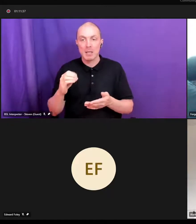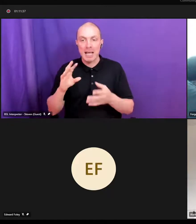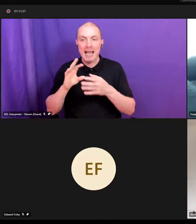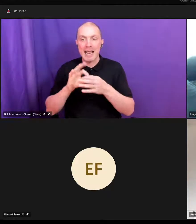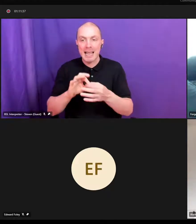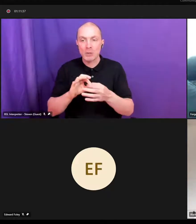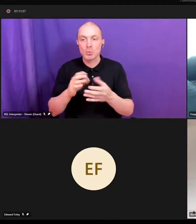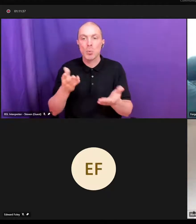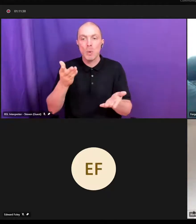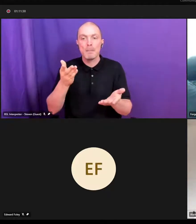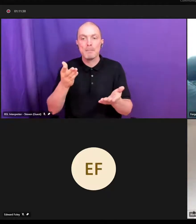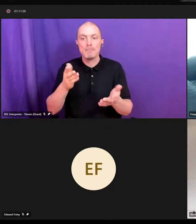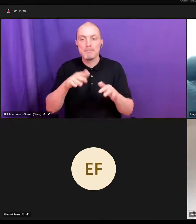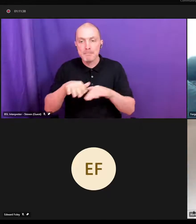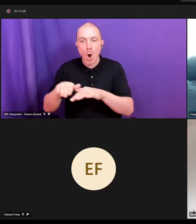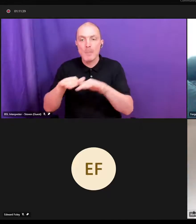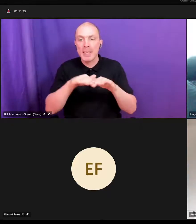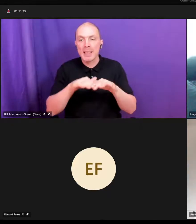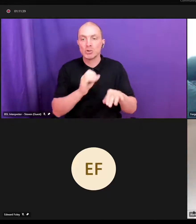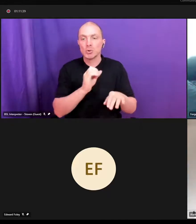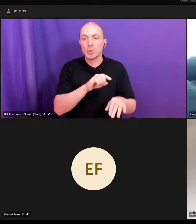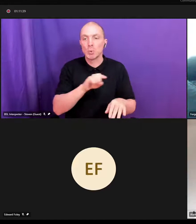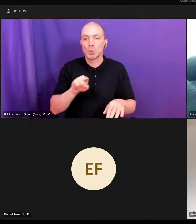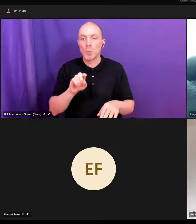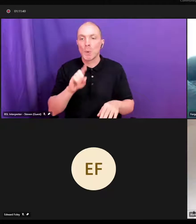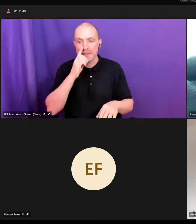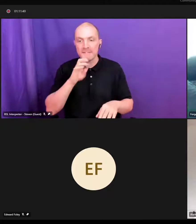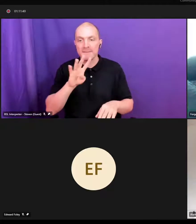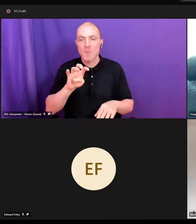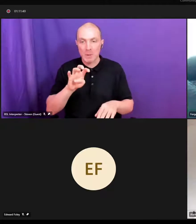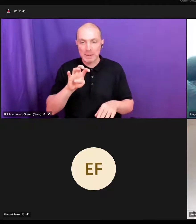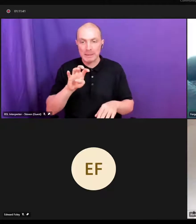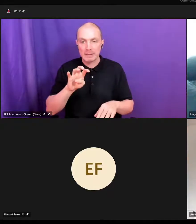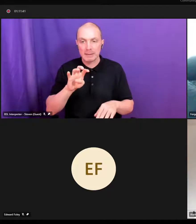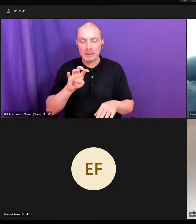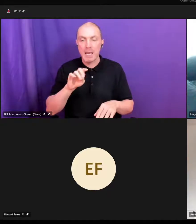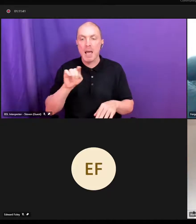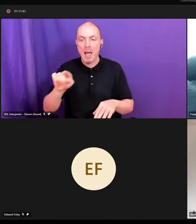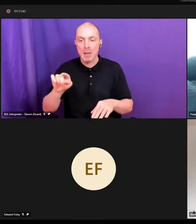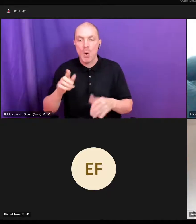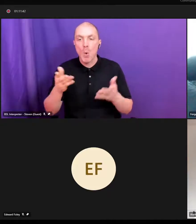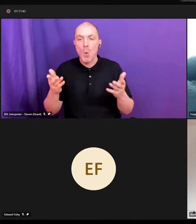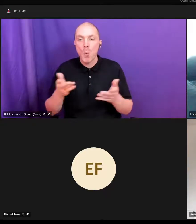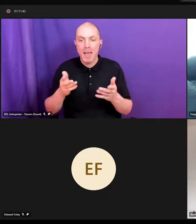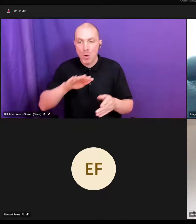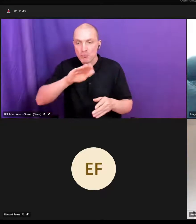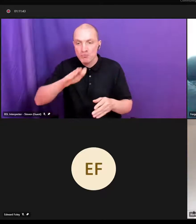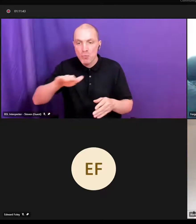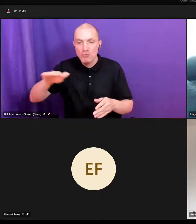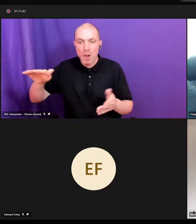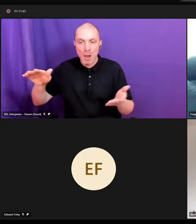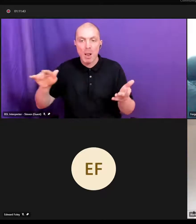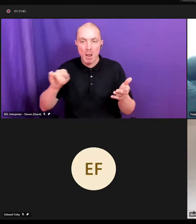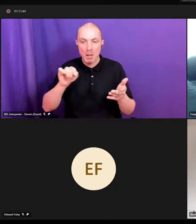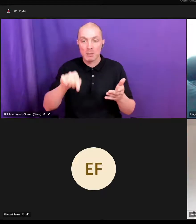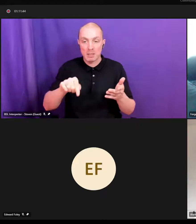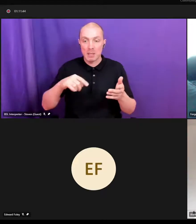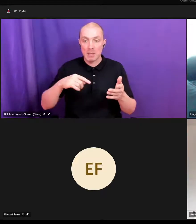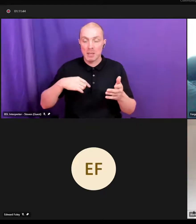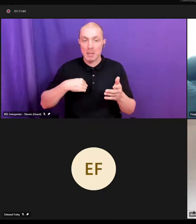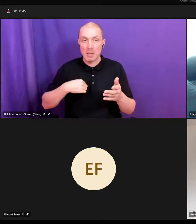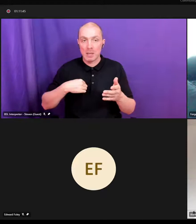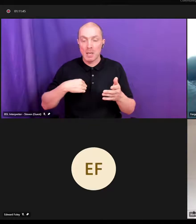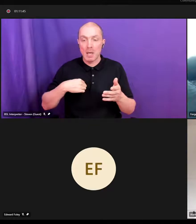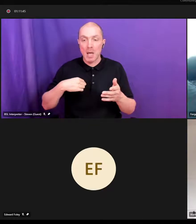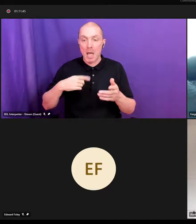to 14-year-olds, and then 5% in rurality. Based on this allocation method, the South Lanarkshire Council has received an allocation